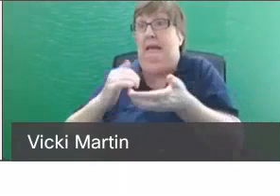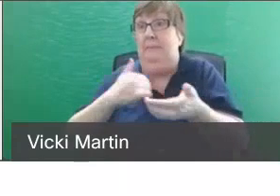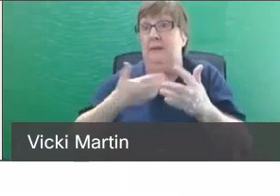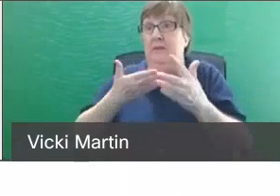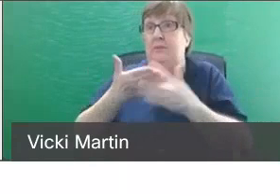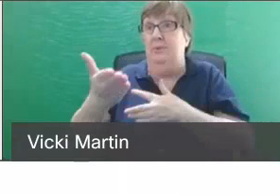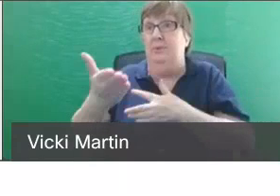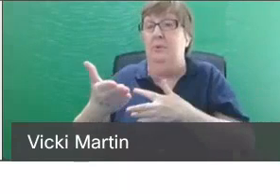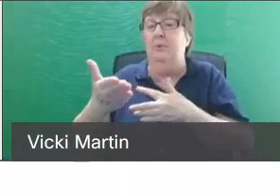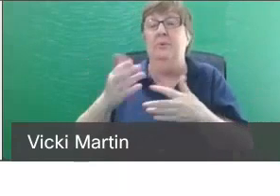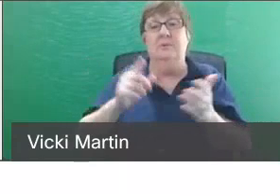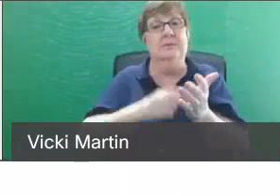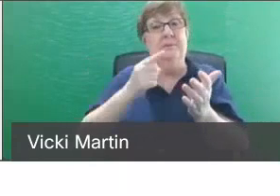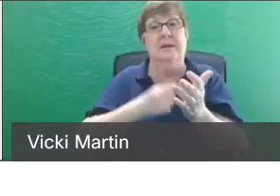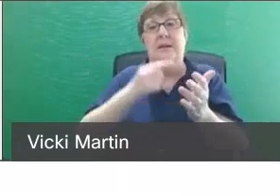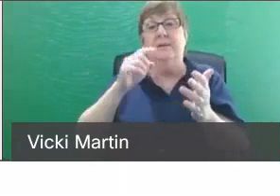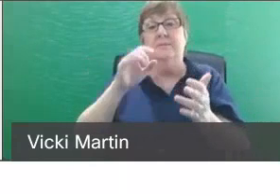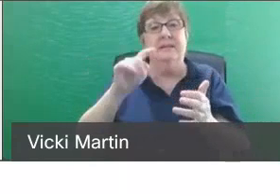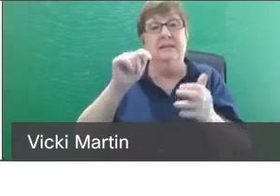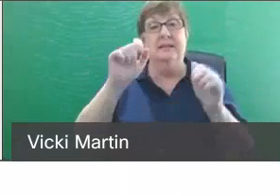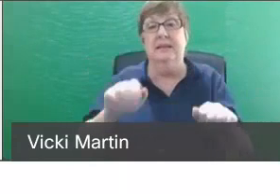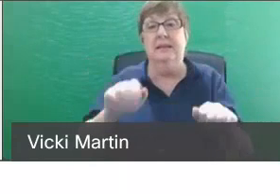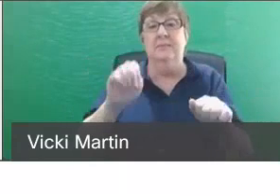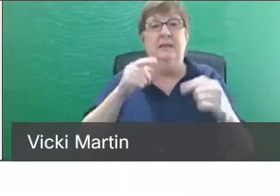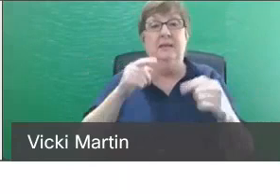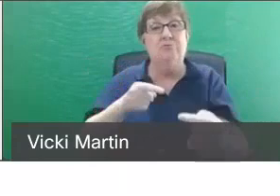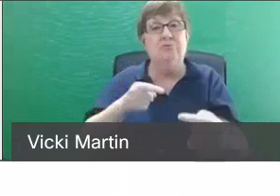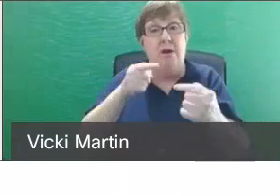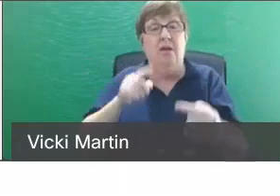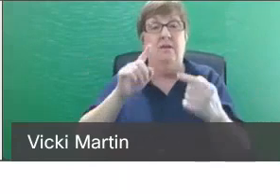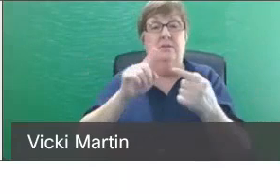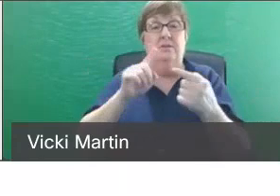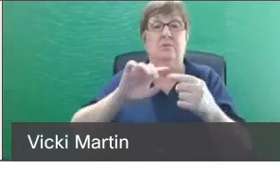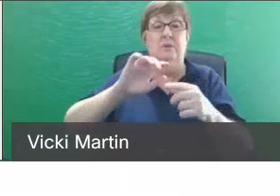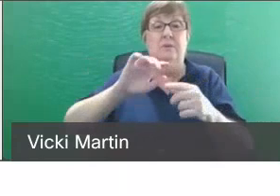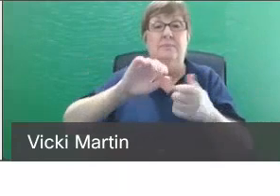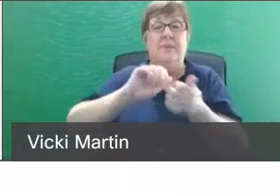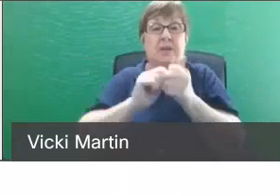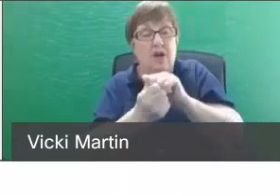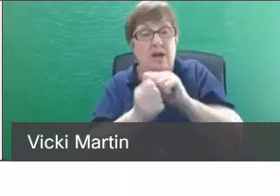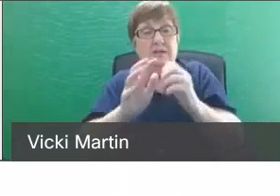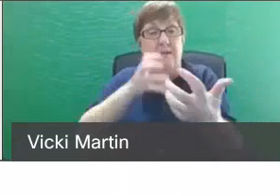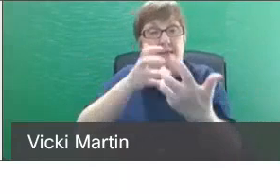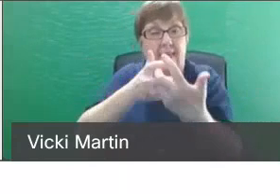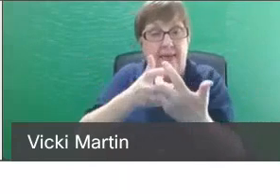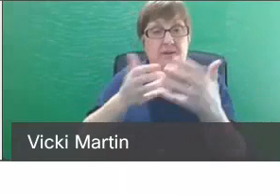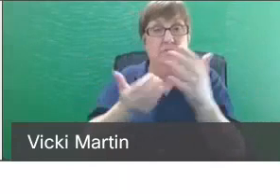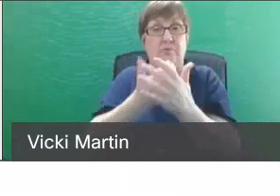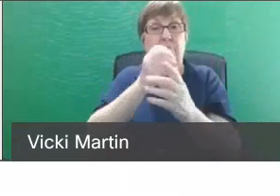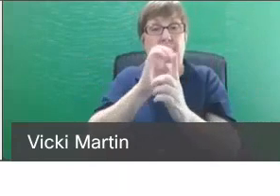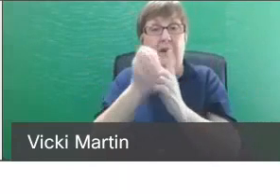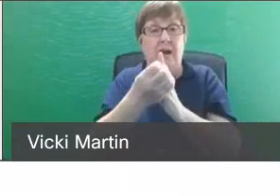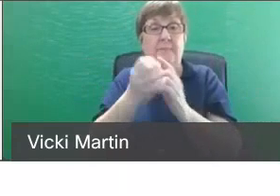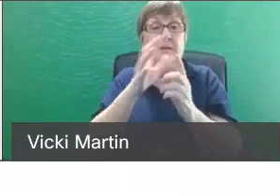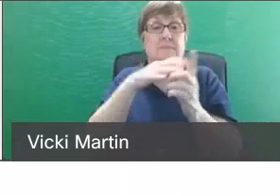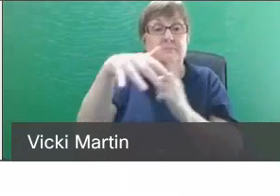So sometimes it could just be struggling to adjust to a new environment, a new routine, and things like